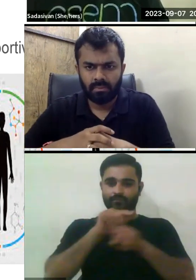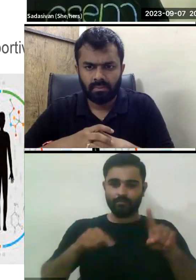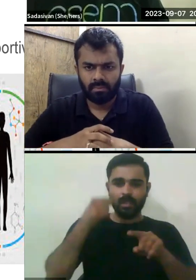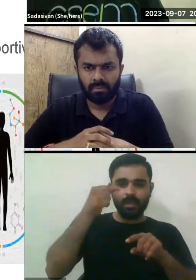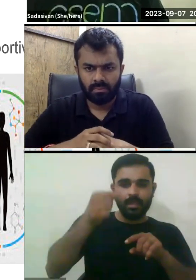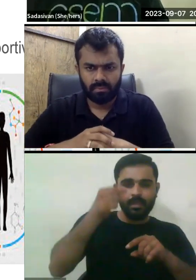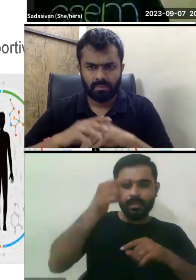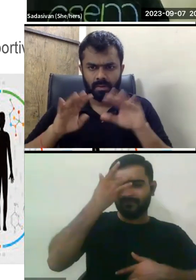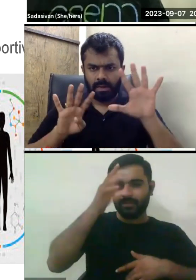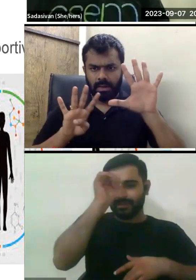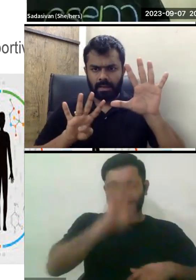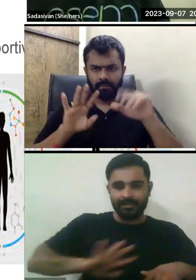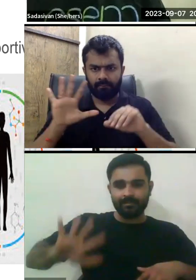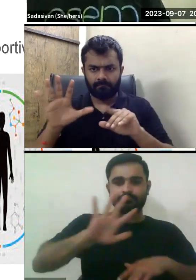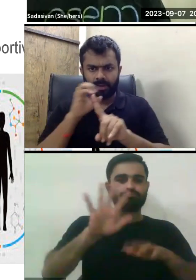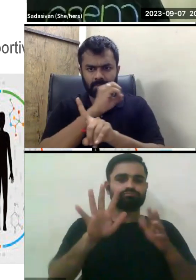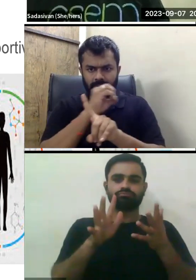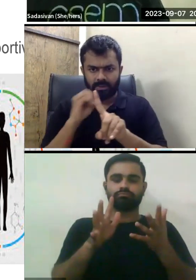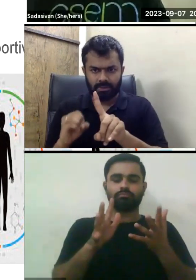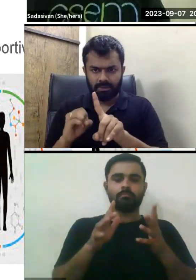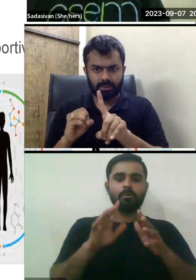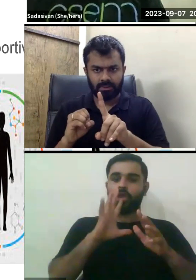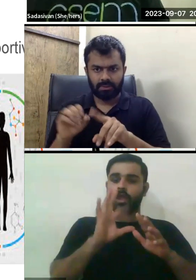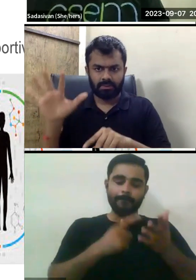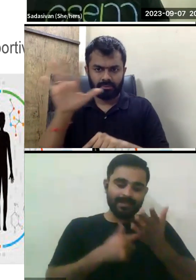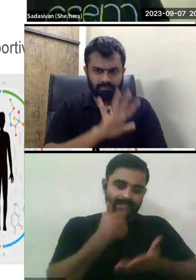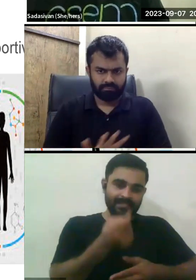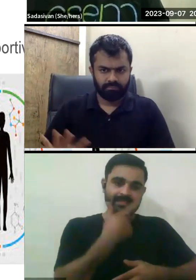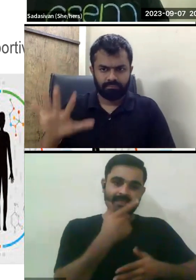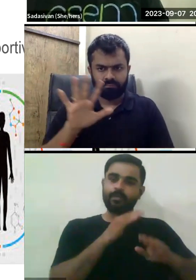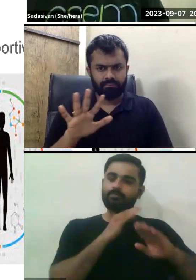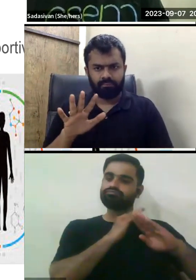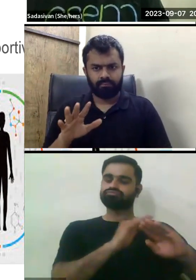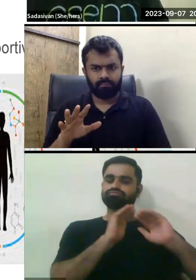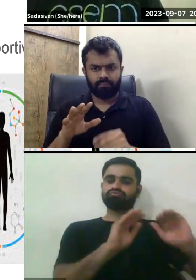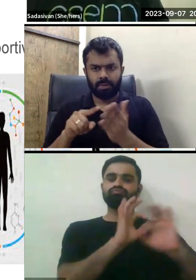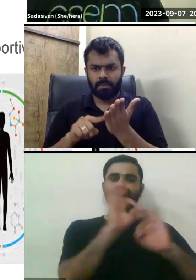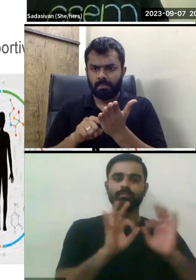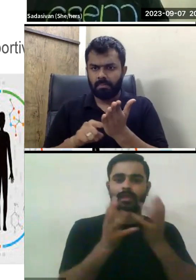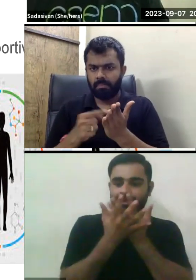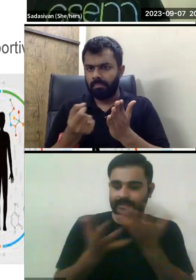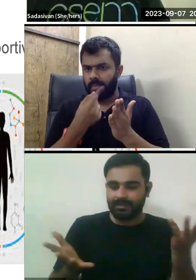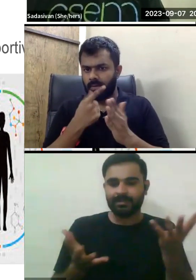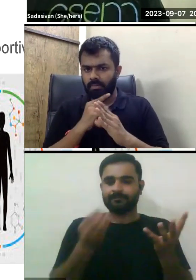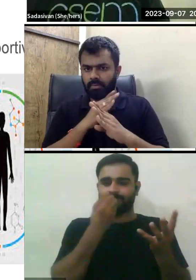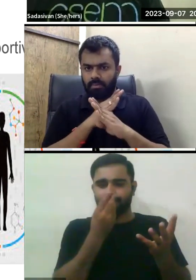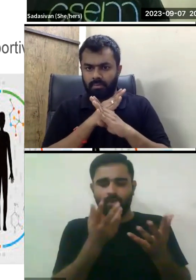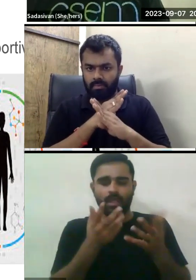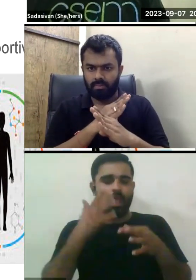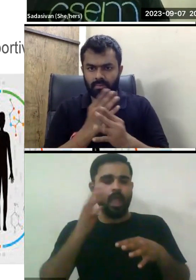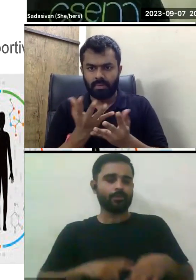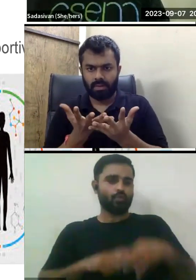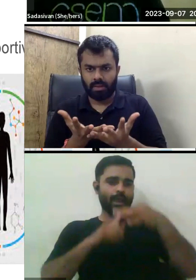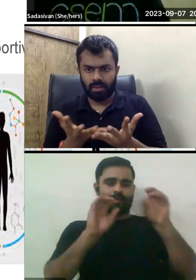in India don't have any approved treatment or supportive care essentials like special foods, etc. And